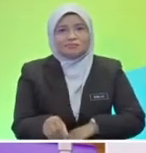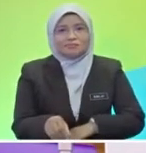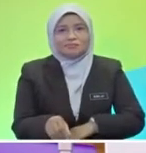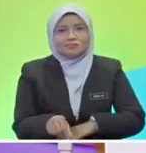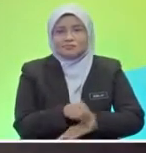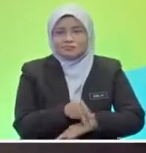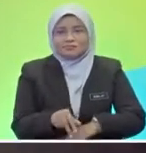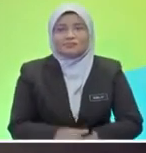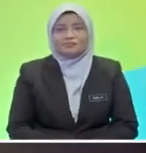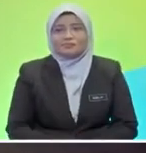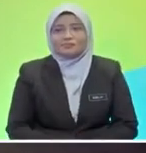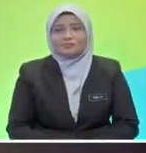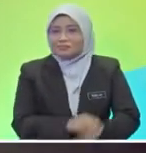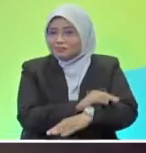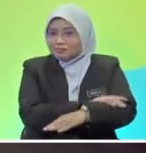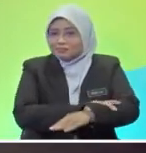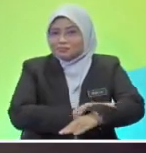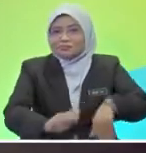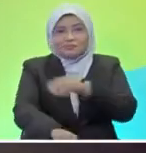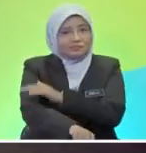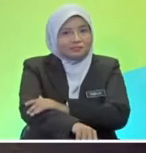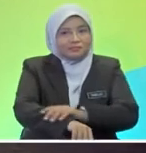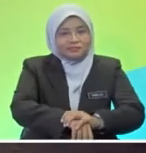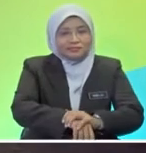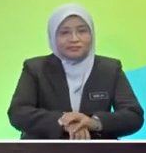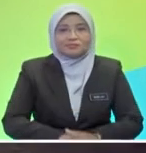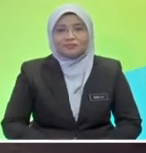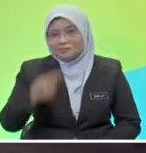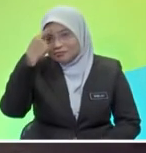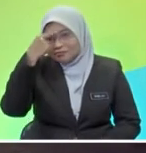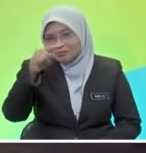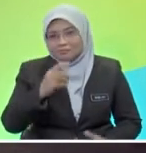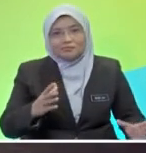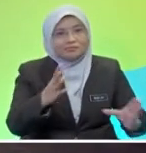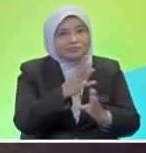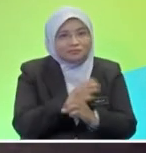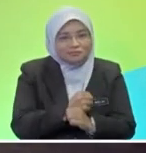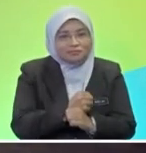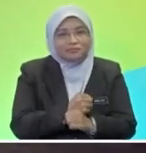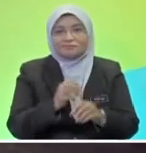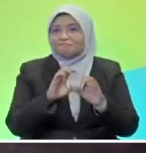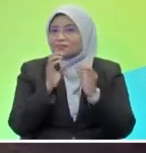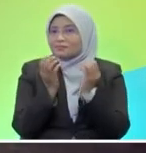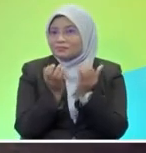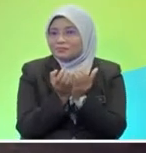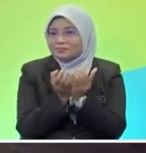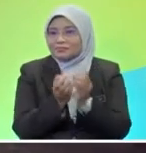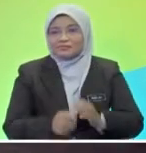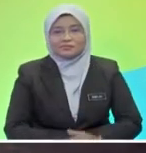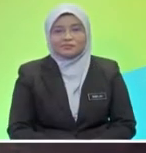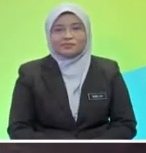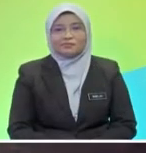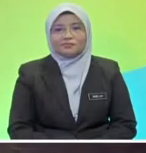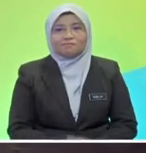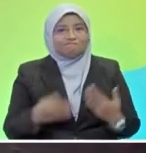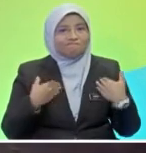throw the ball. Yes, Shafika. So if we see there, there are three actions that you can do and three actions that you can't